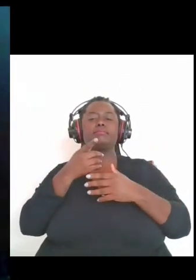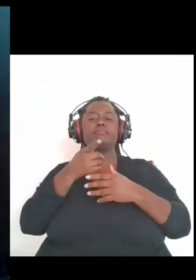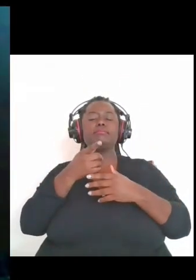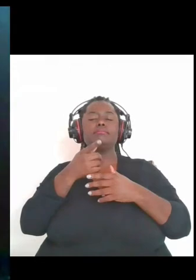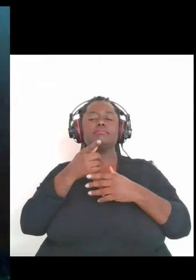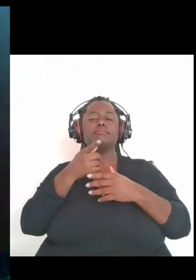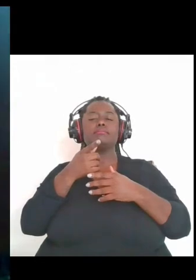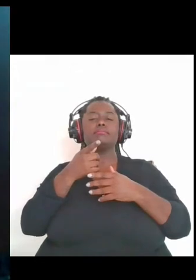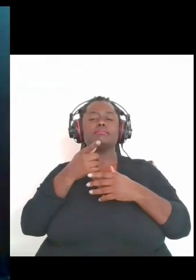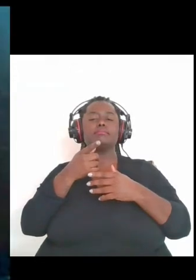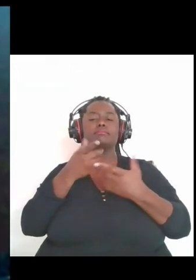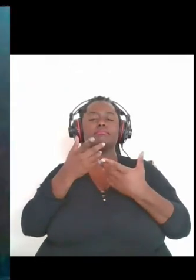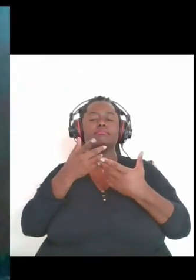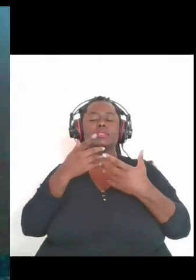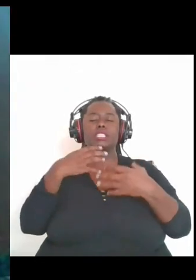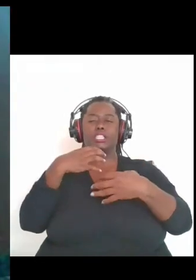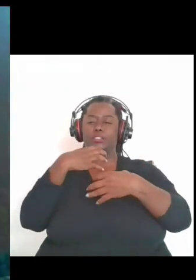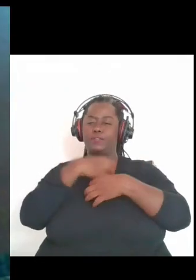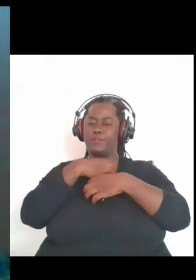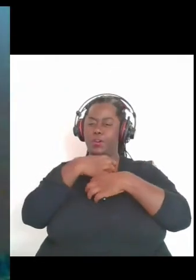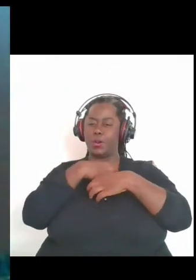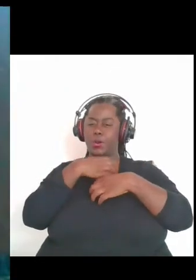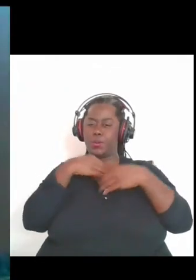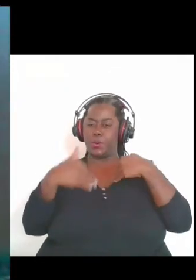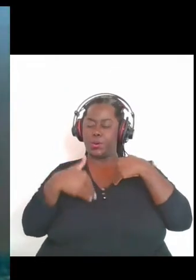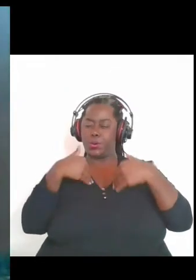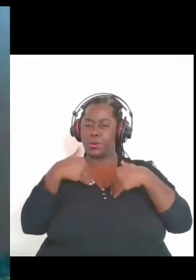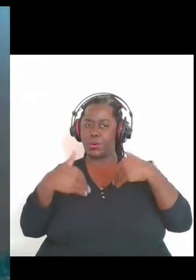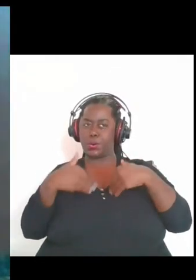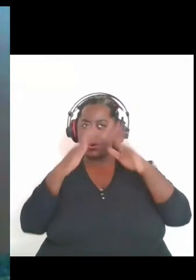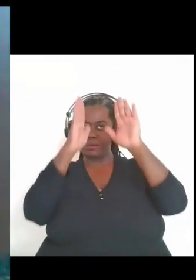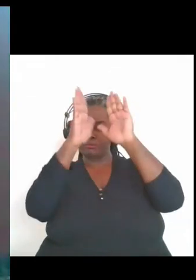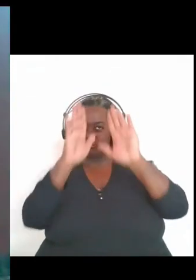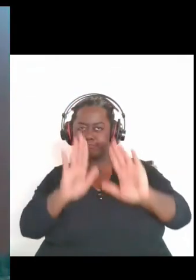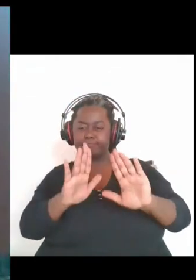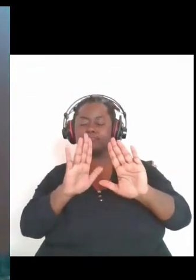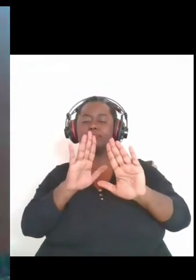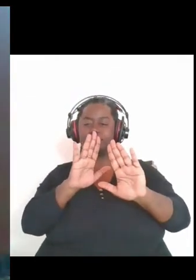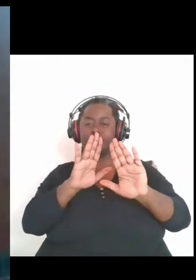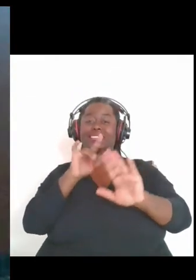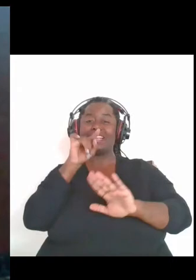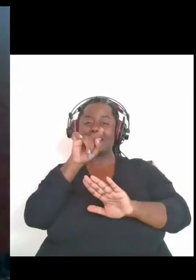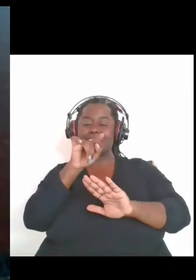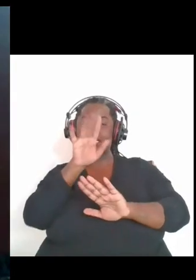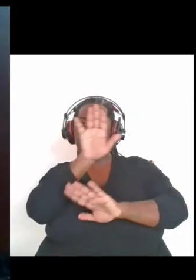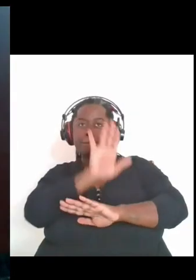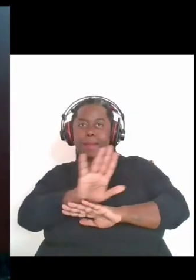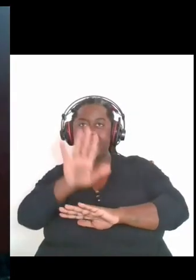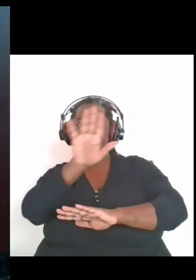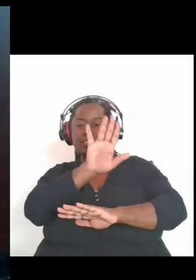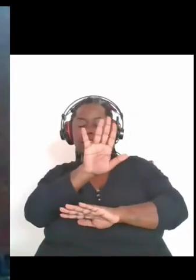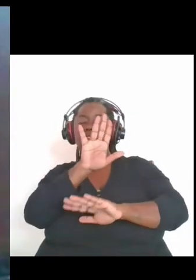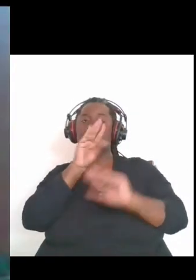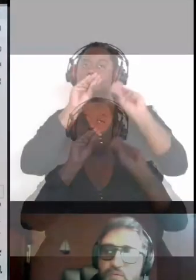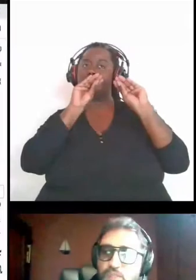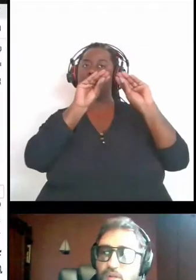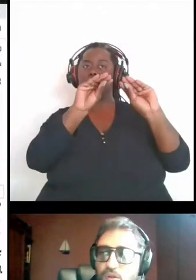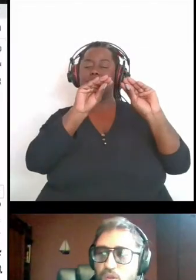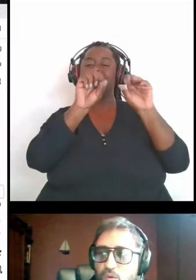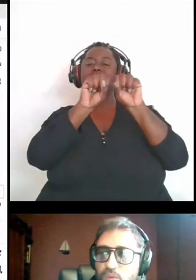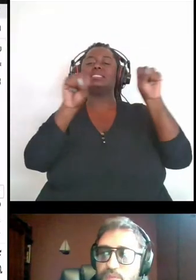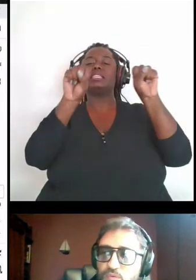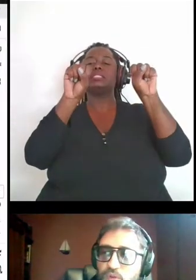naked body that has measurement and measurement scale in the back